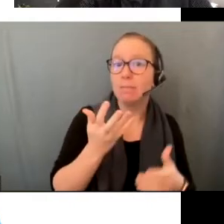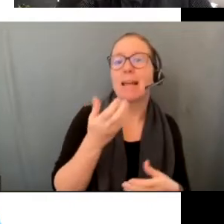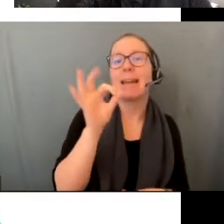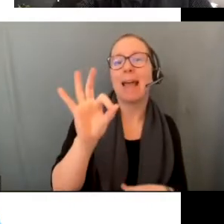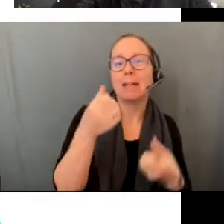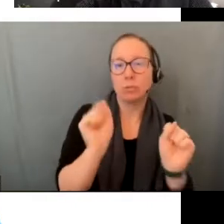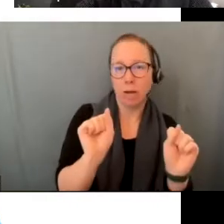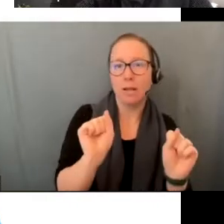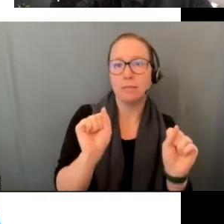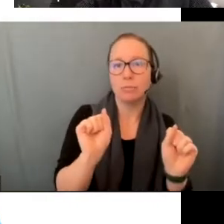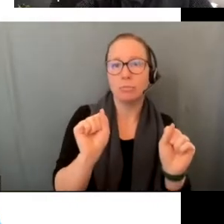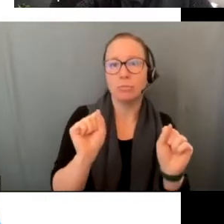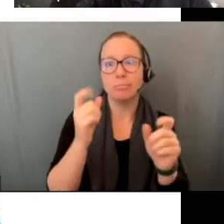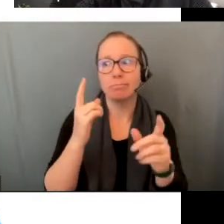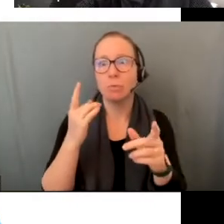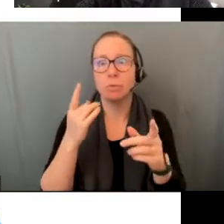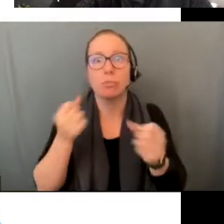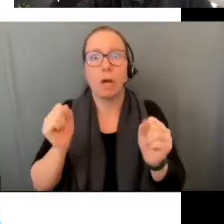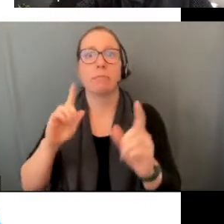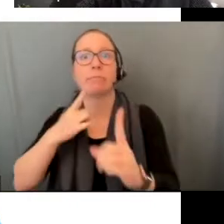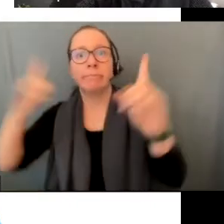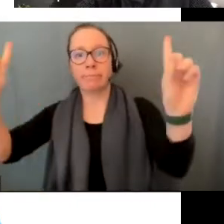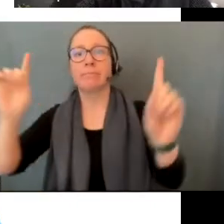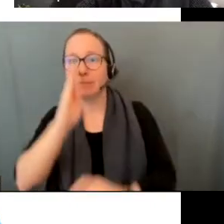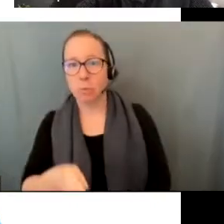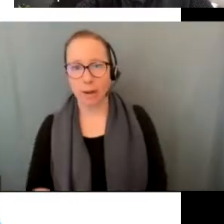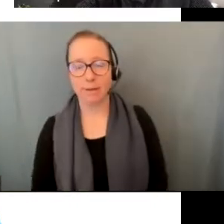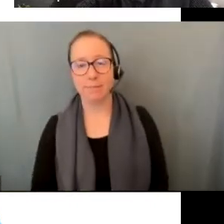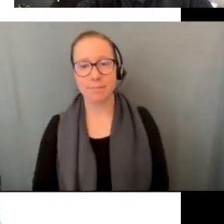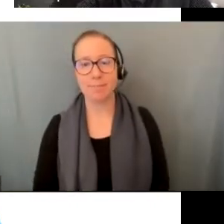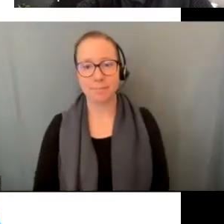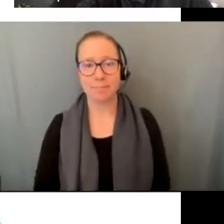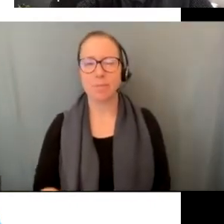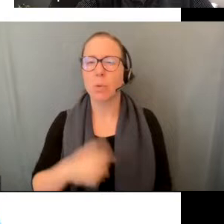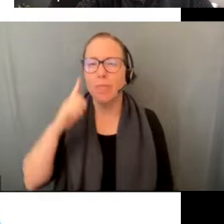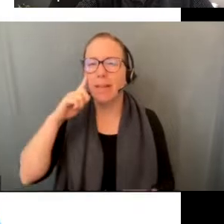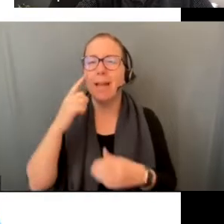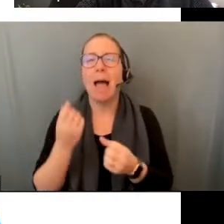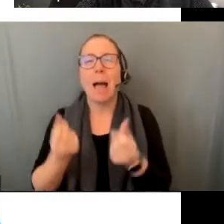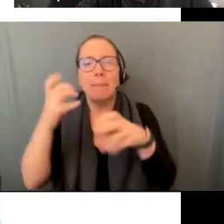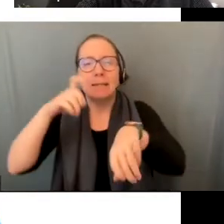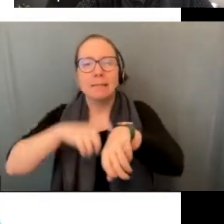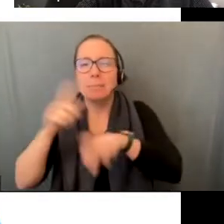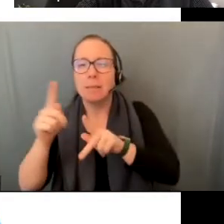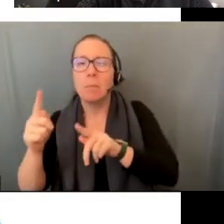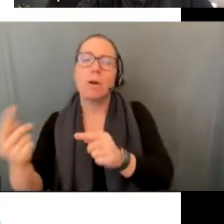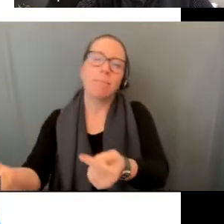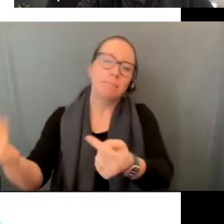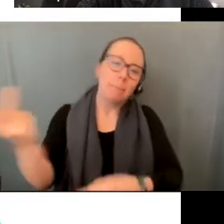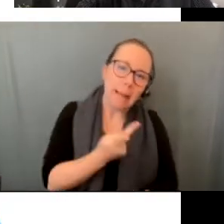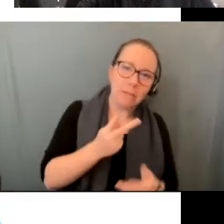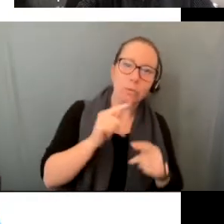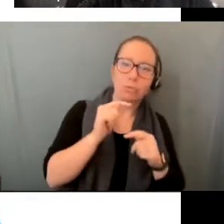So if you think about the number of times someone returns to a treatment setting from a community prevention